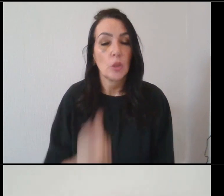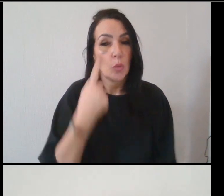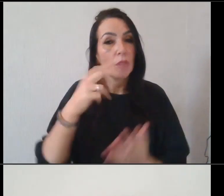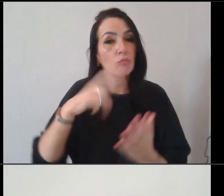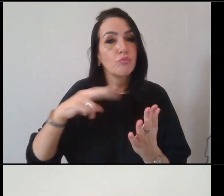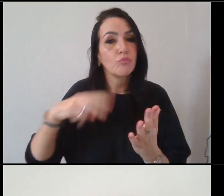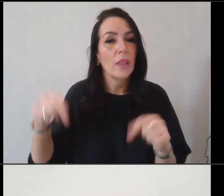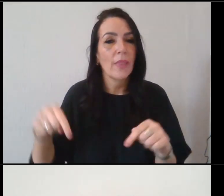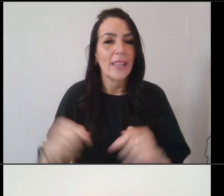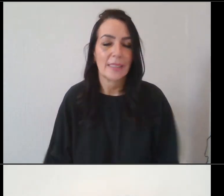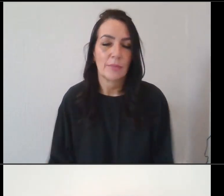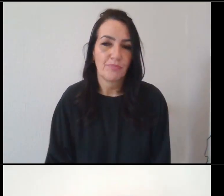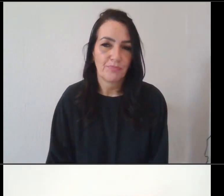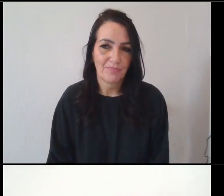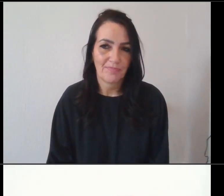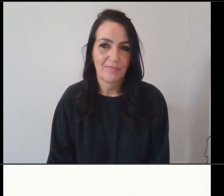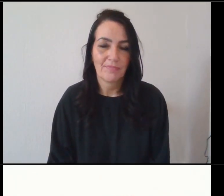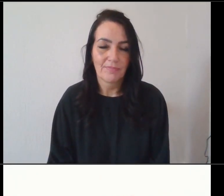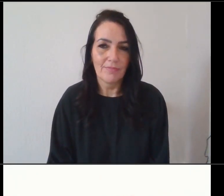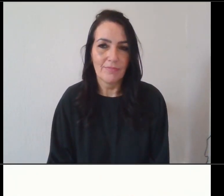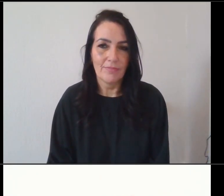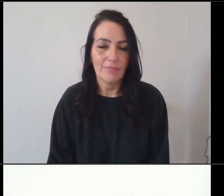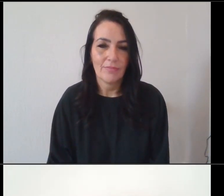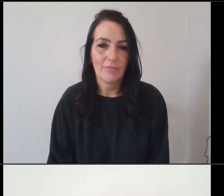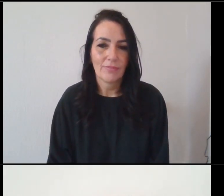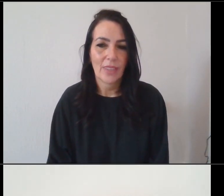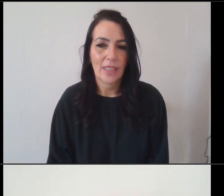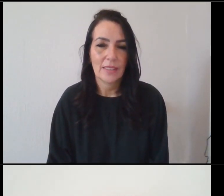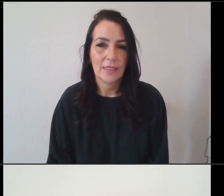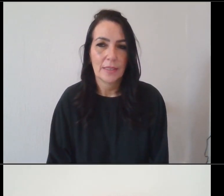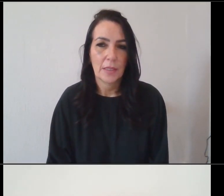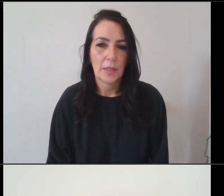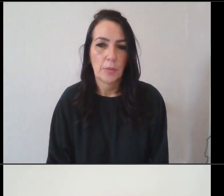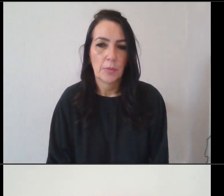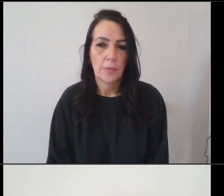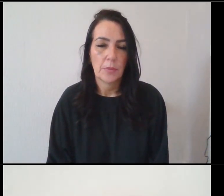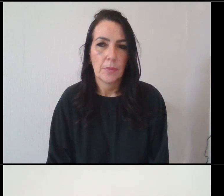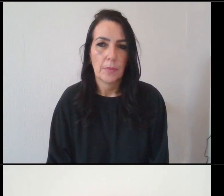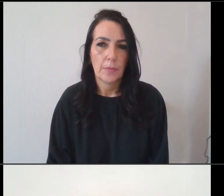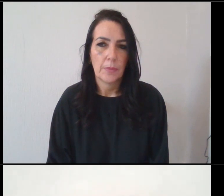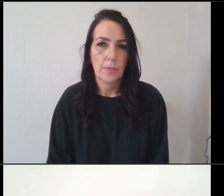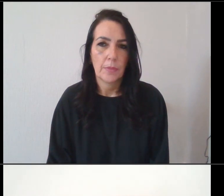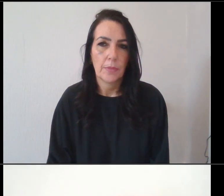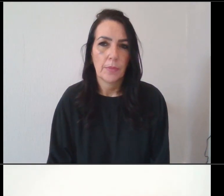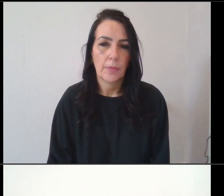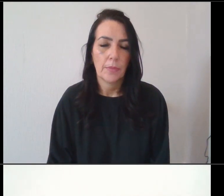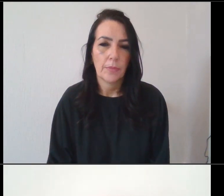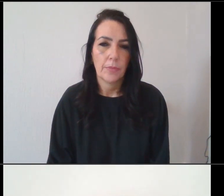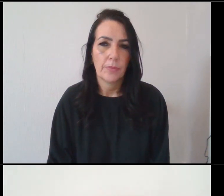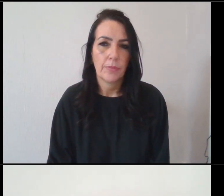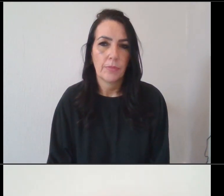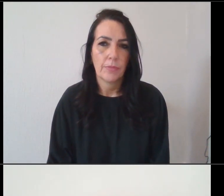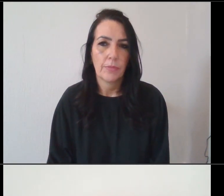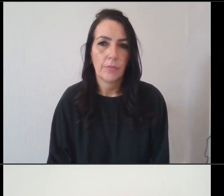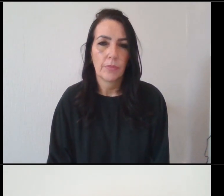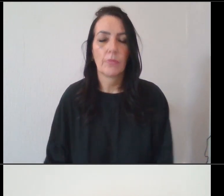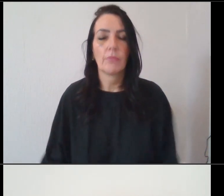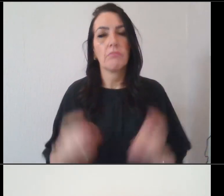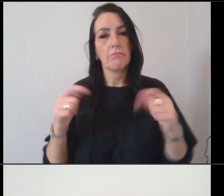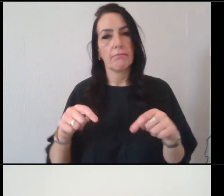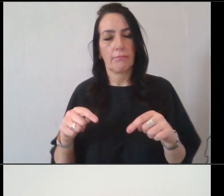those. Just looking at the other questions we've gotten. So this one talks